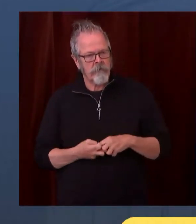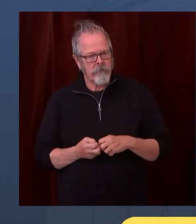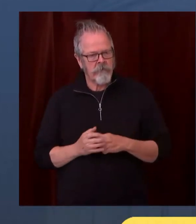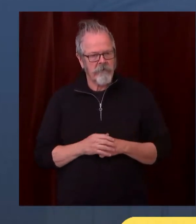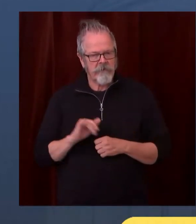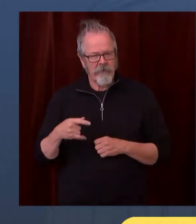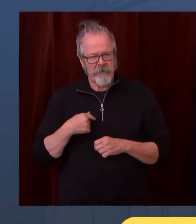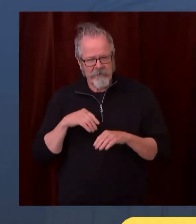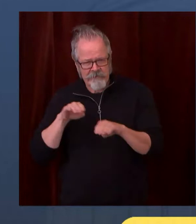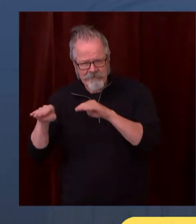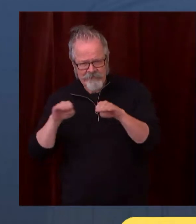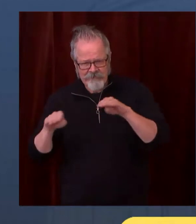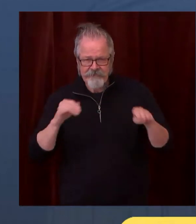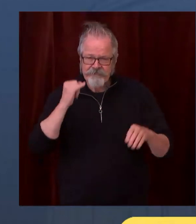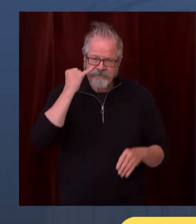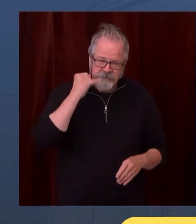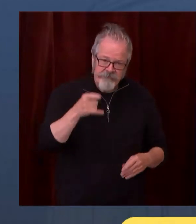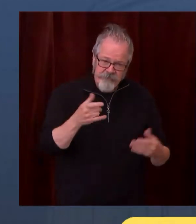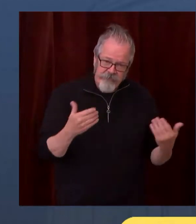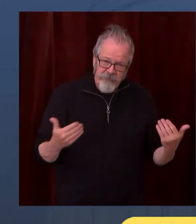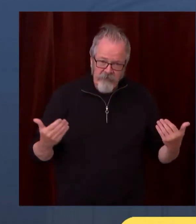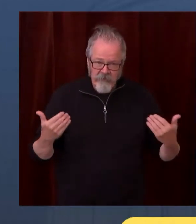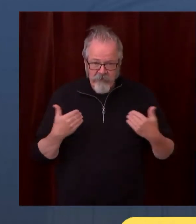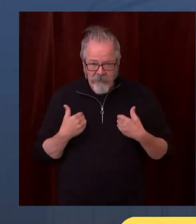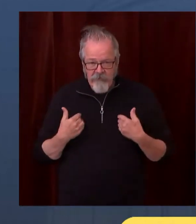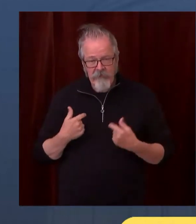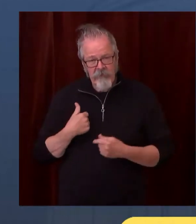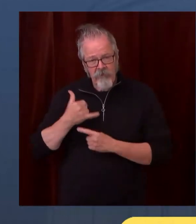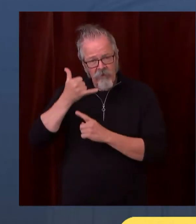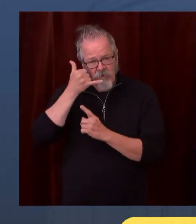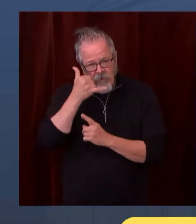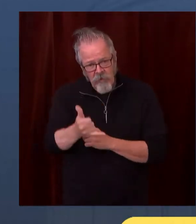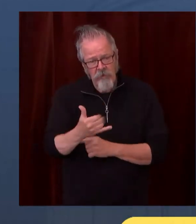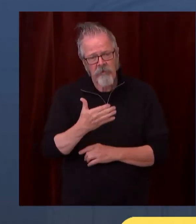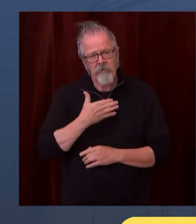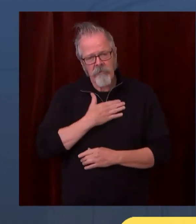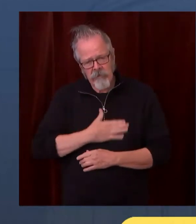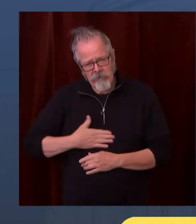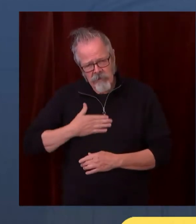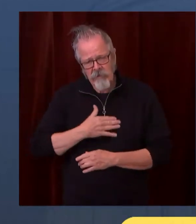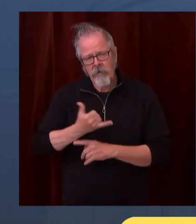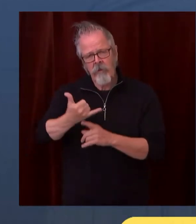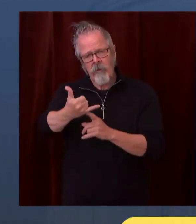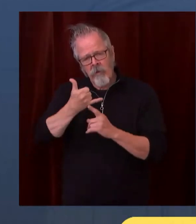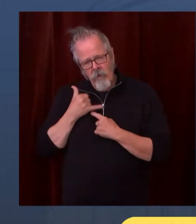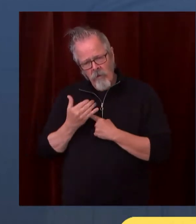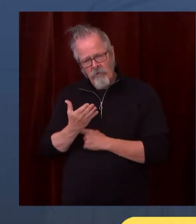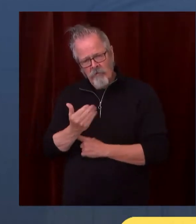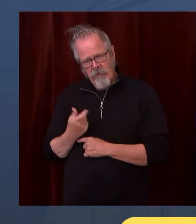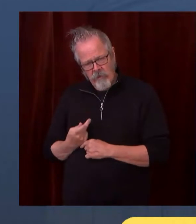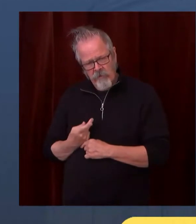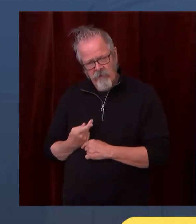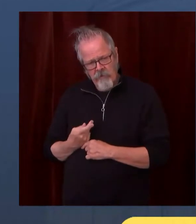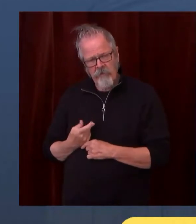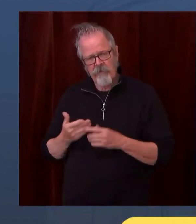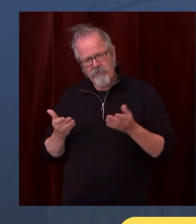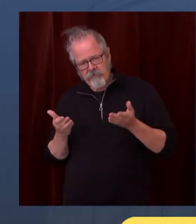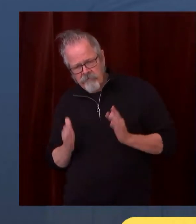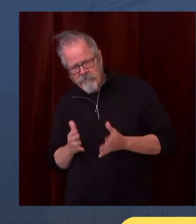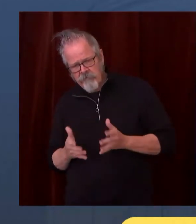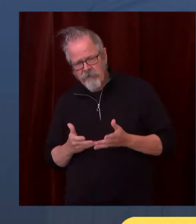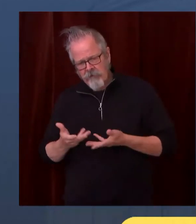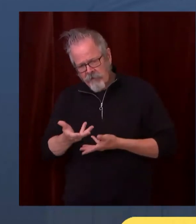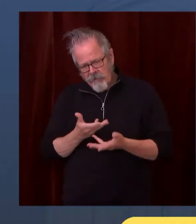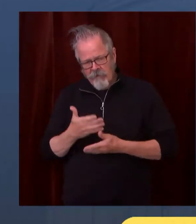phone calls. It's important for us to be able to make sure that folks who have tested positive have the information they